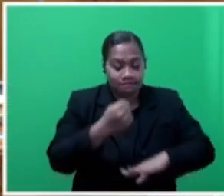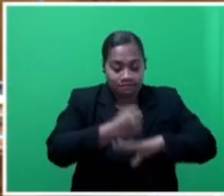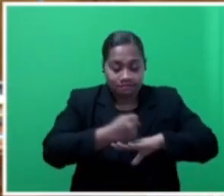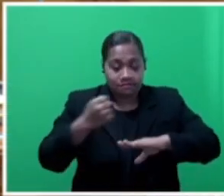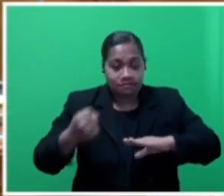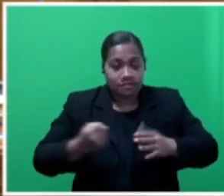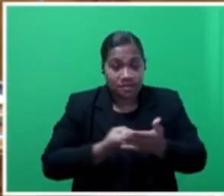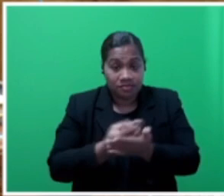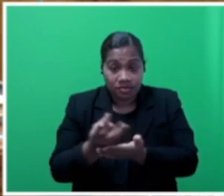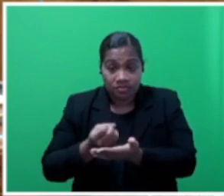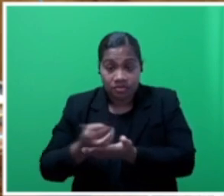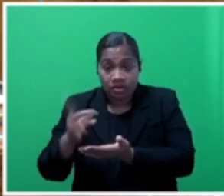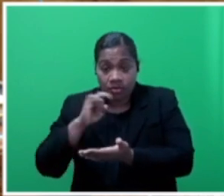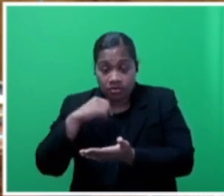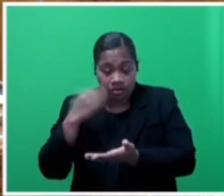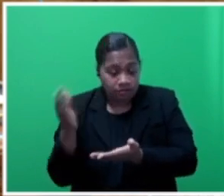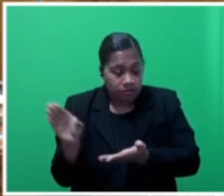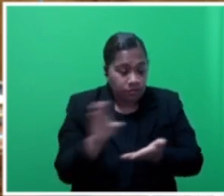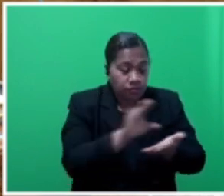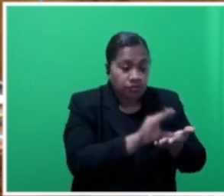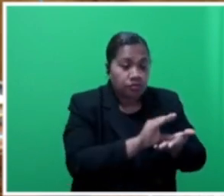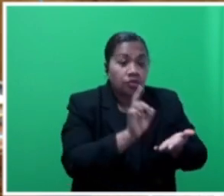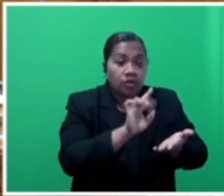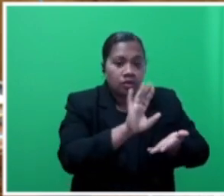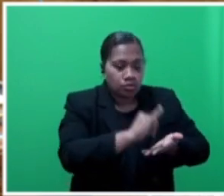be directed to investment.